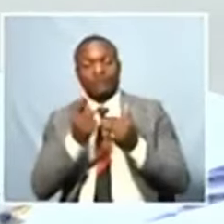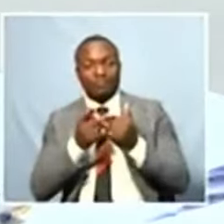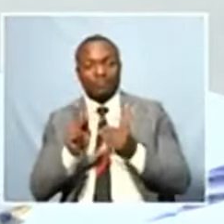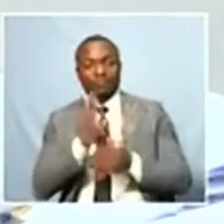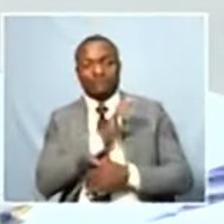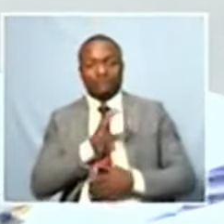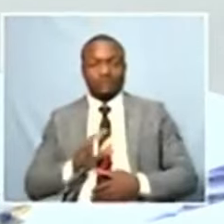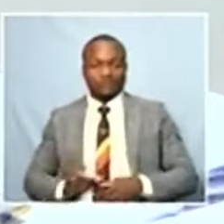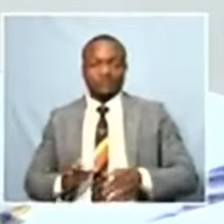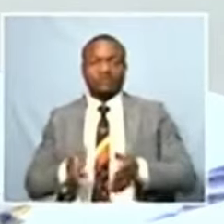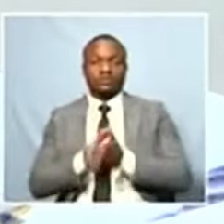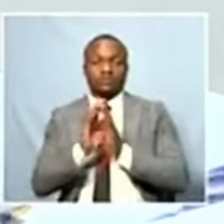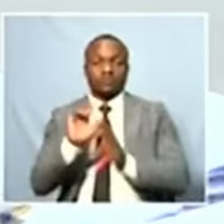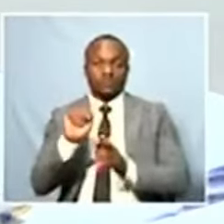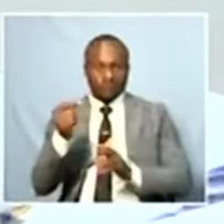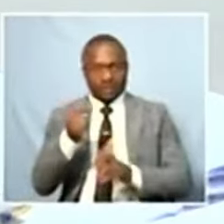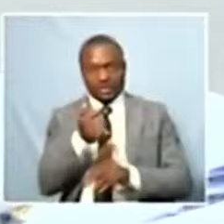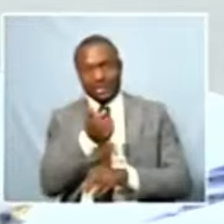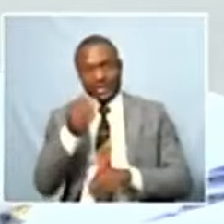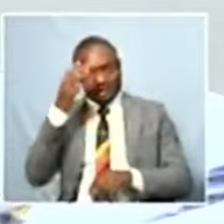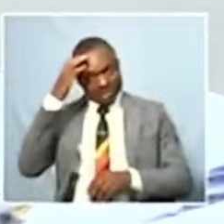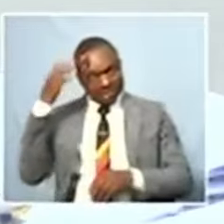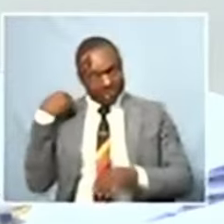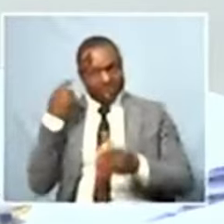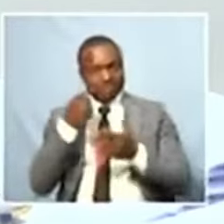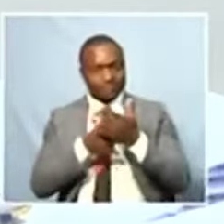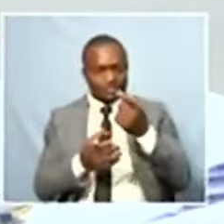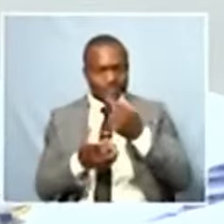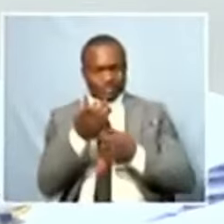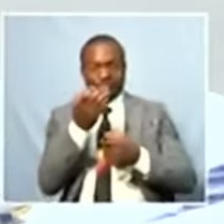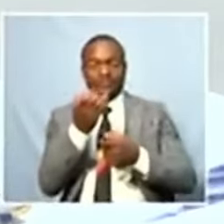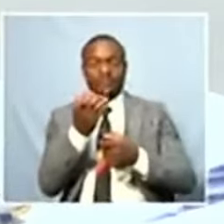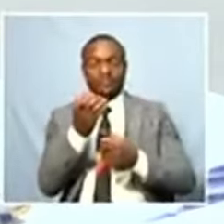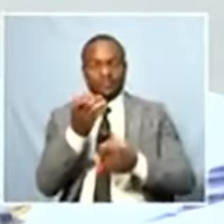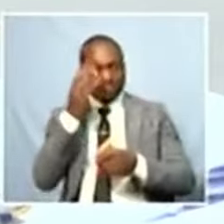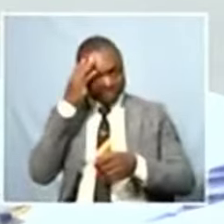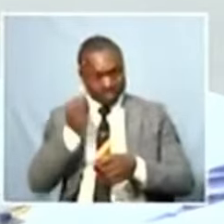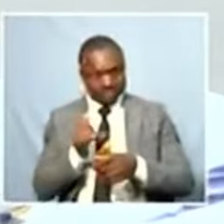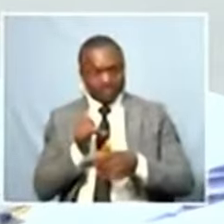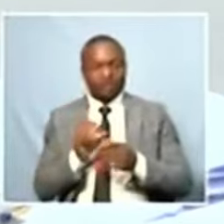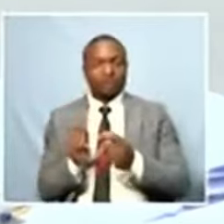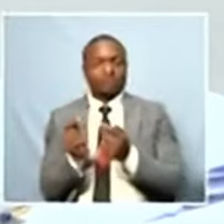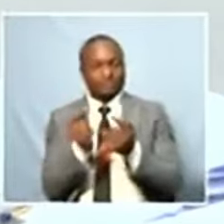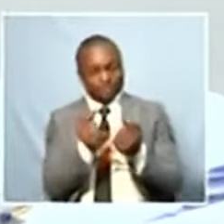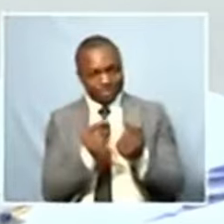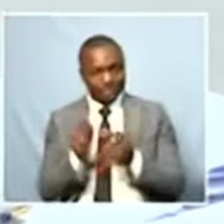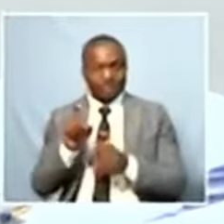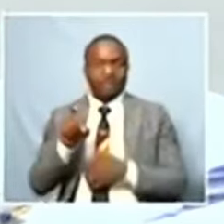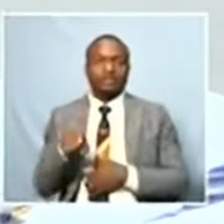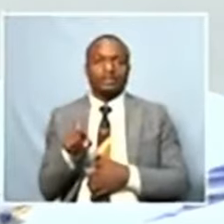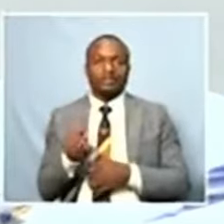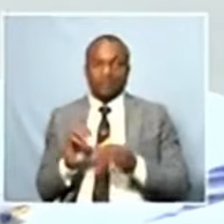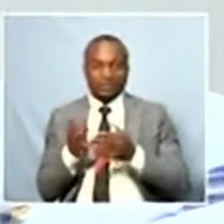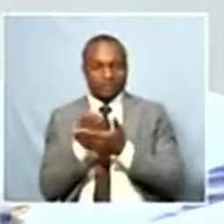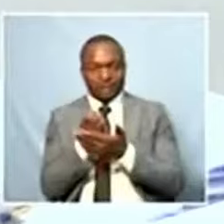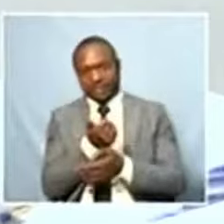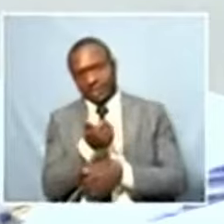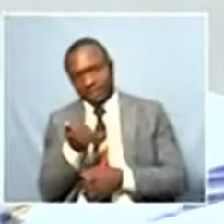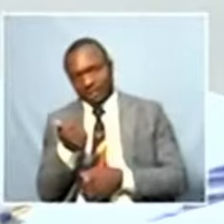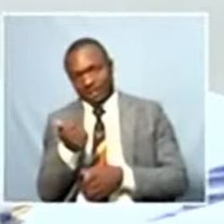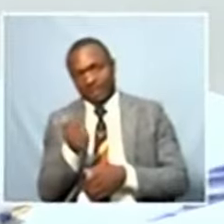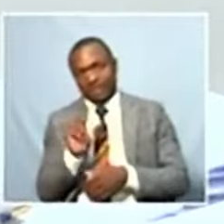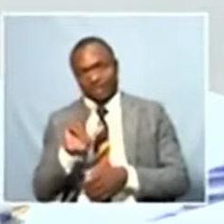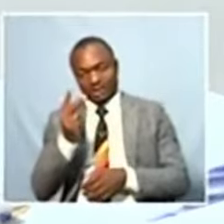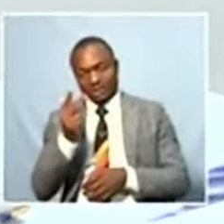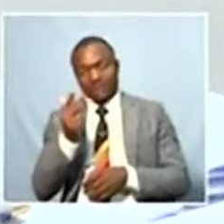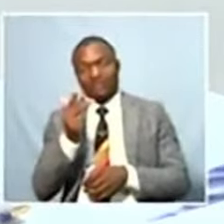Attorney General, consult other offices, hence catering for instances where we need to engage other third